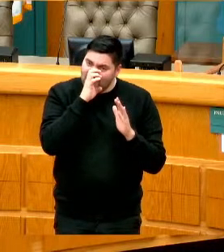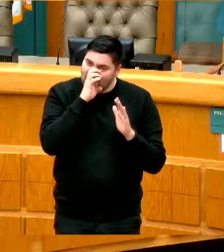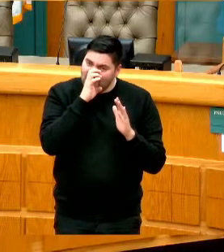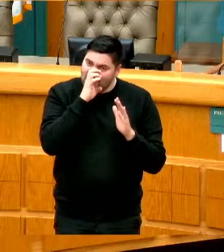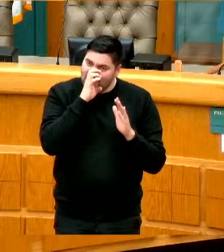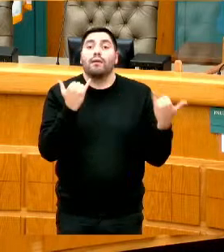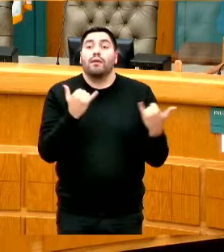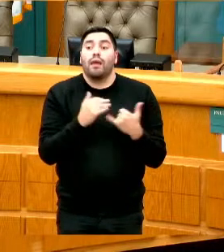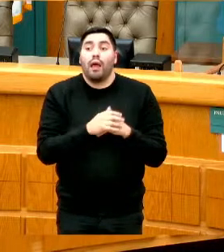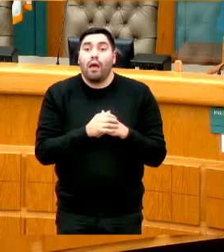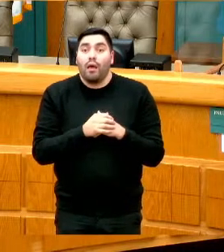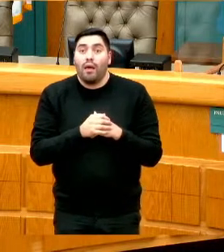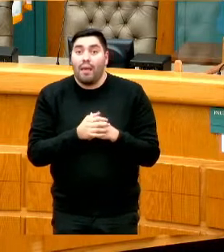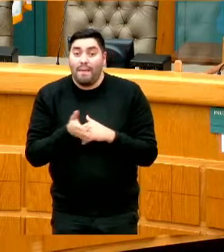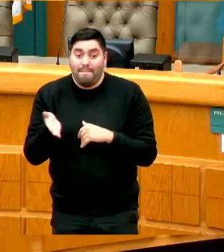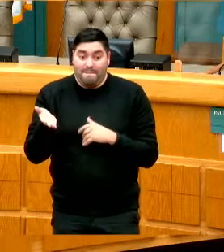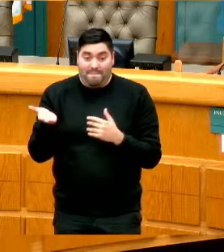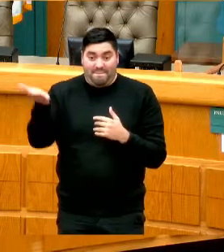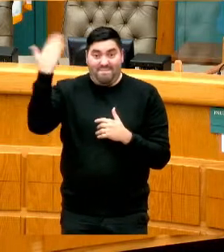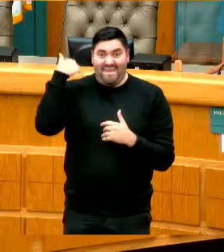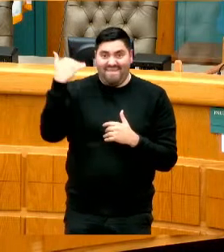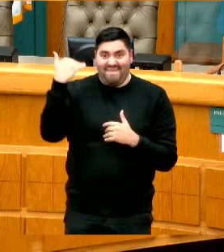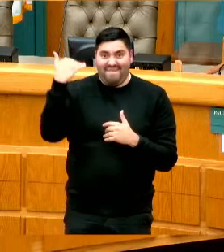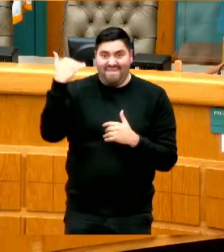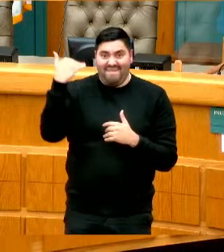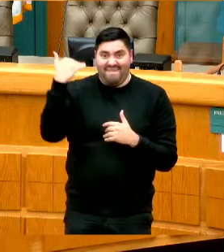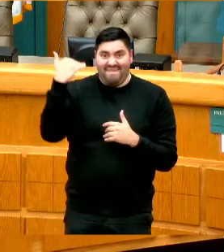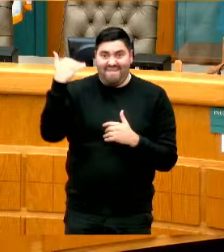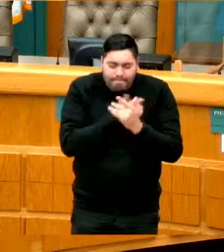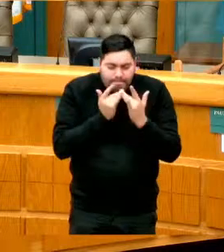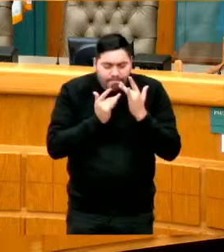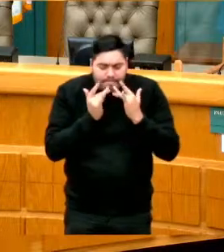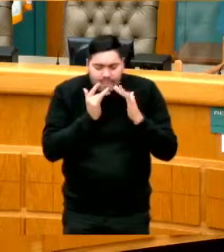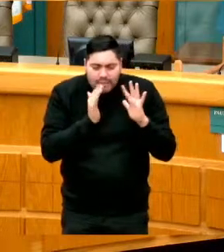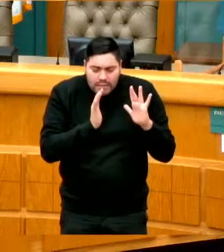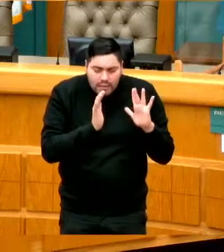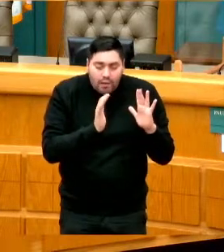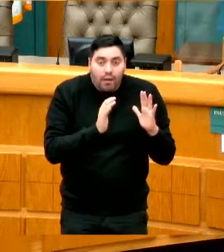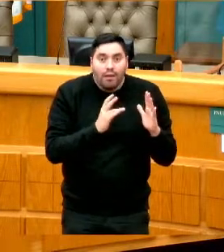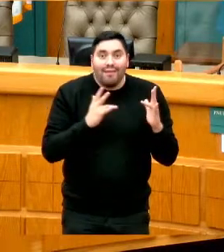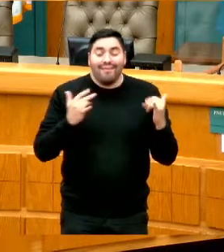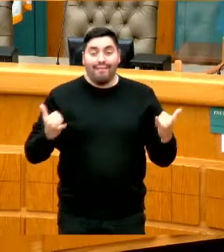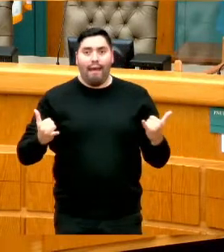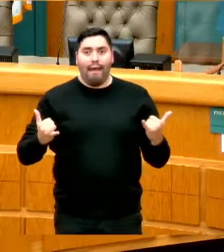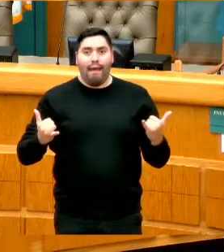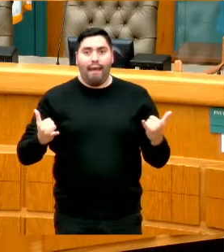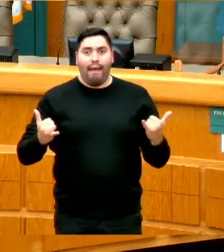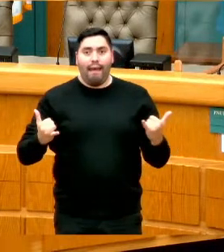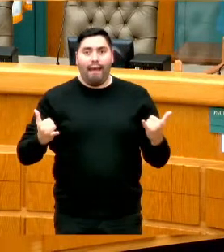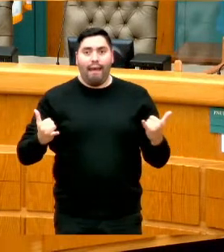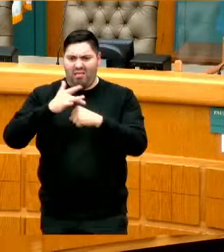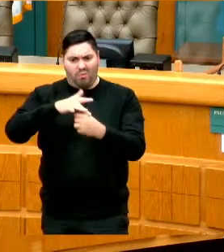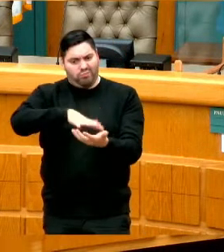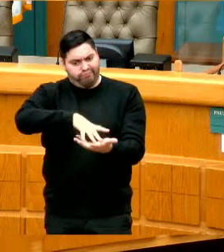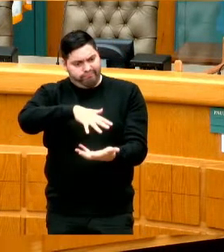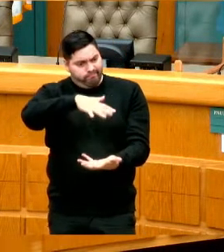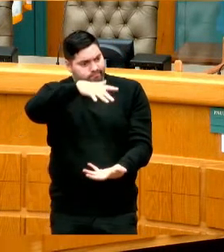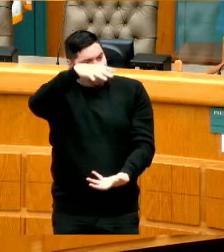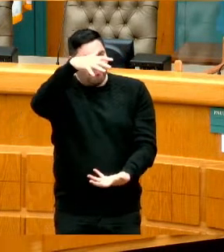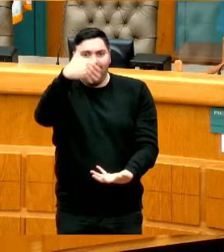goes from being very scarce to being very available, sometimes the urgency to have it goes way